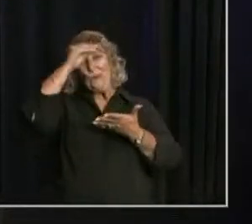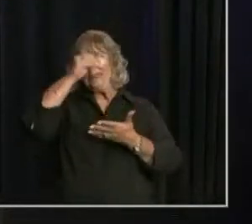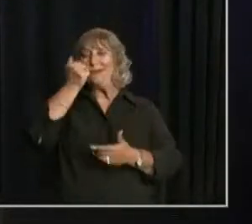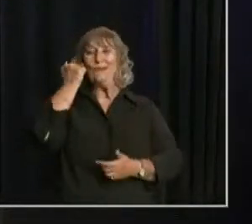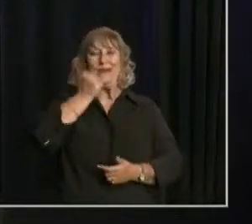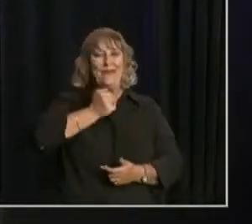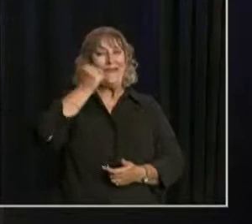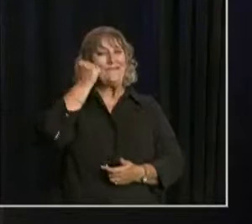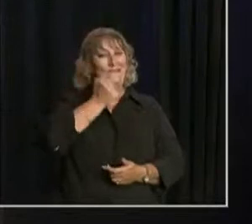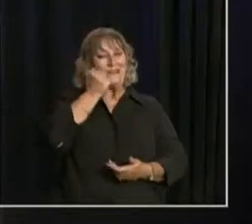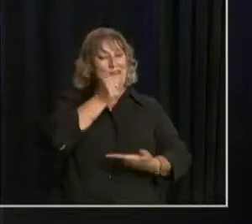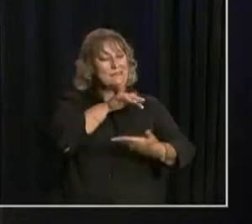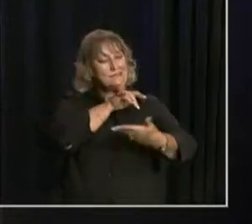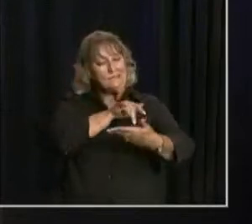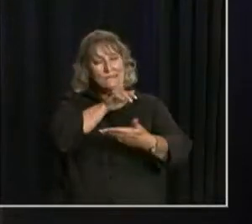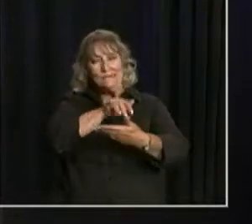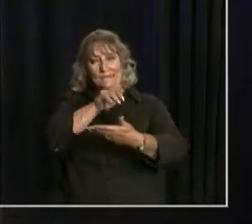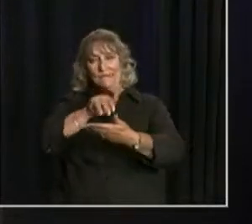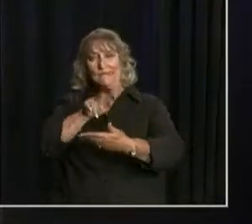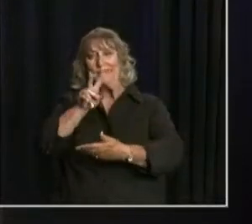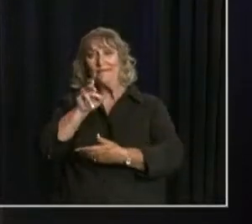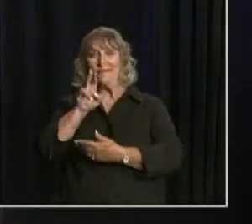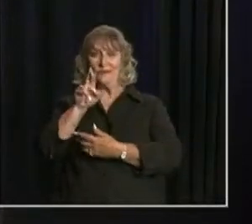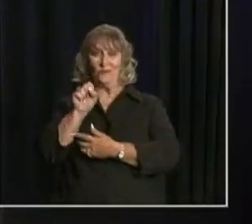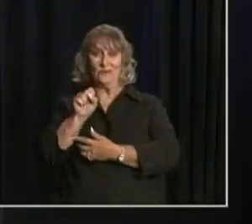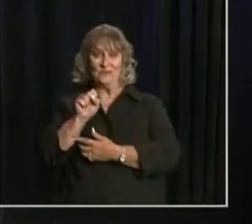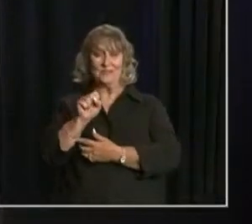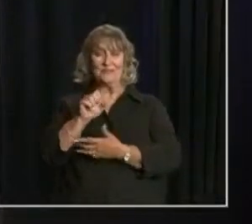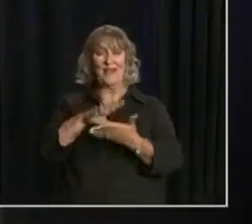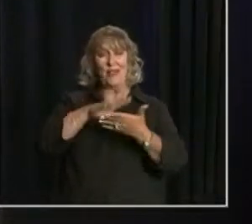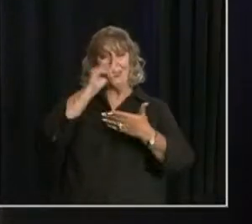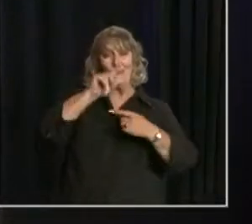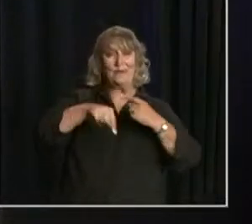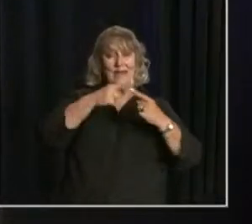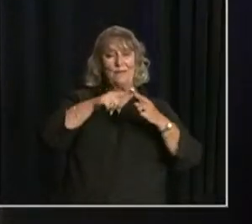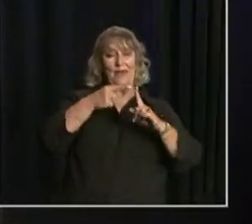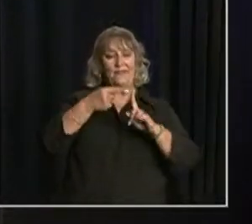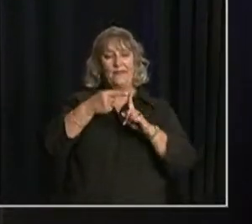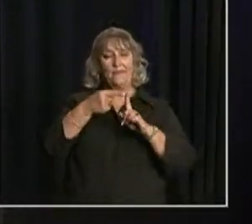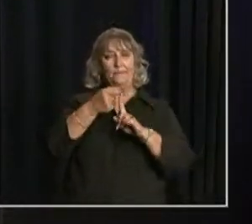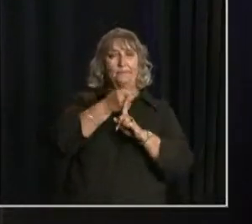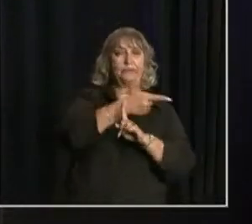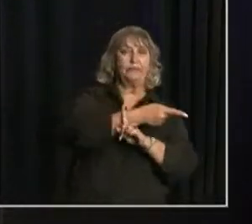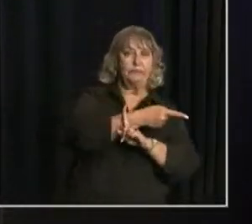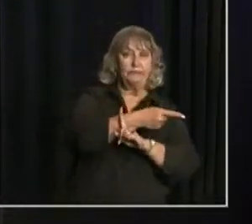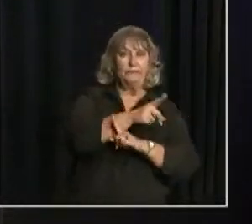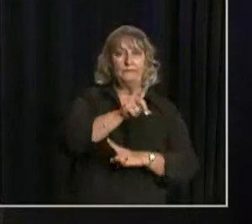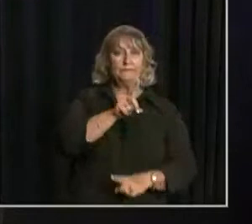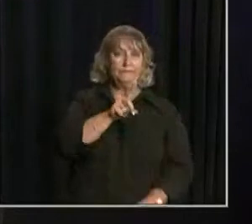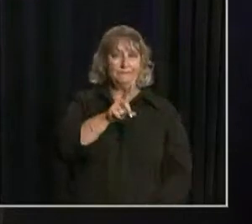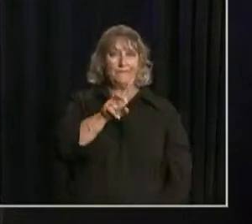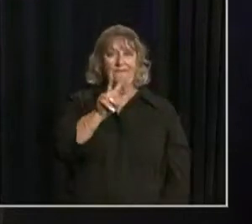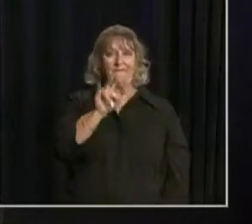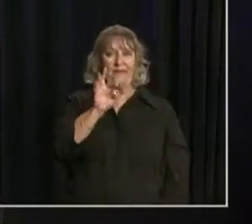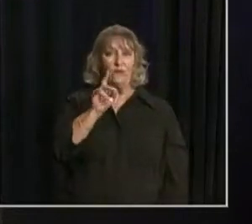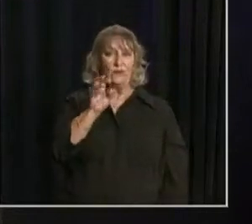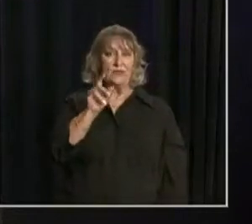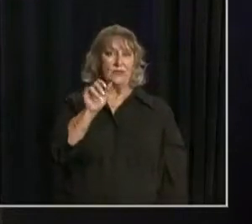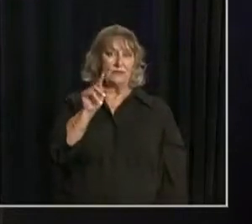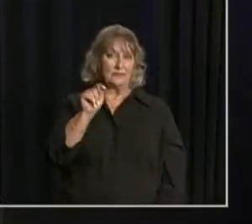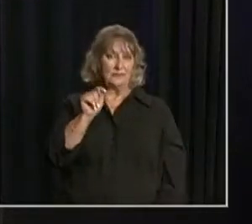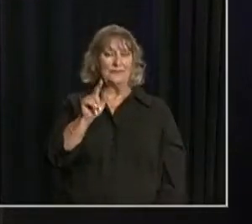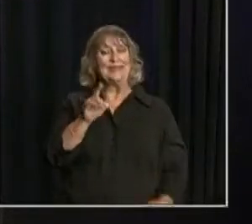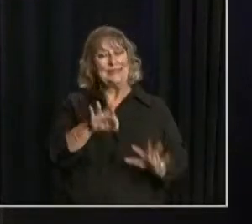this virus and about the variant. So just know that what's been recommended by the Centers for Disease Control and Prevention is that we get these shots in